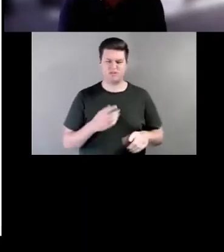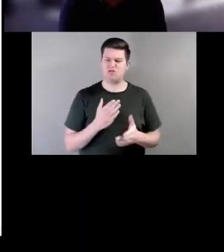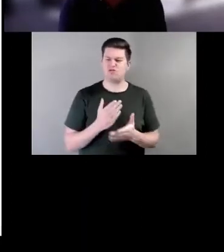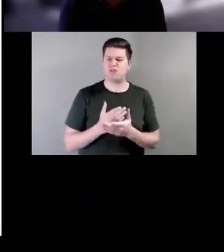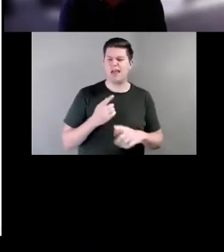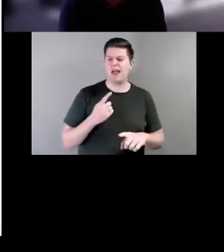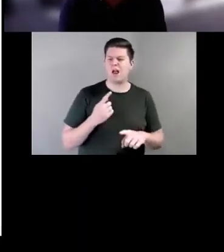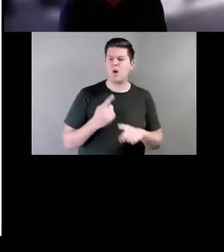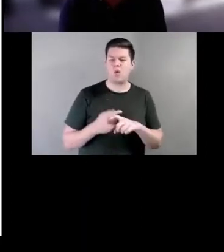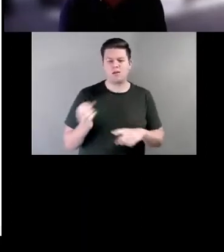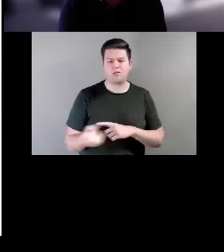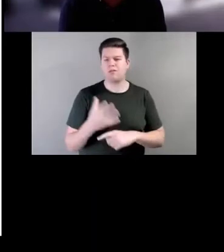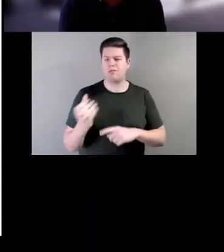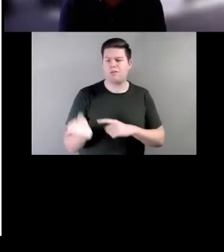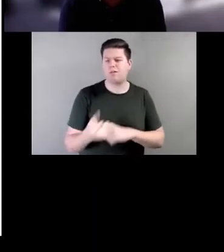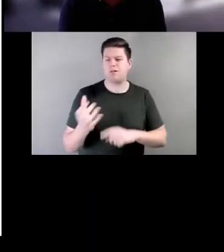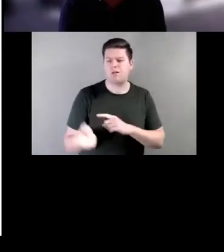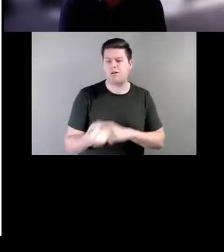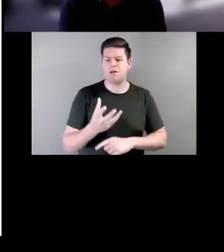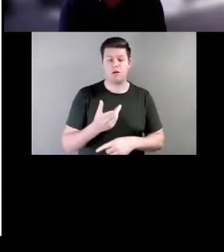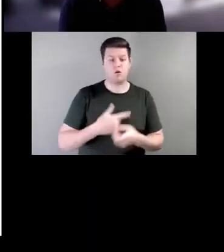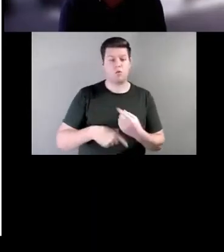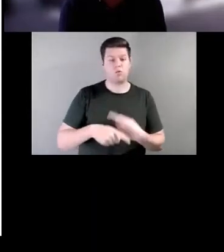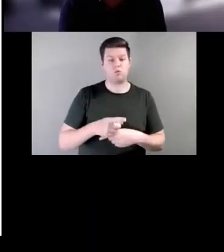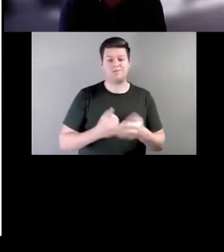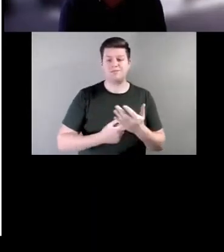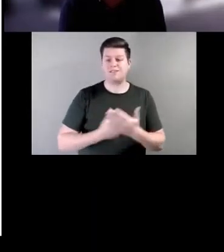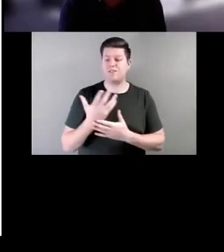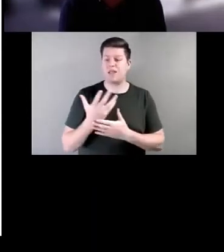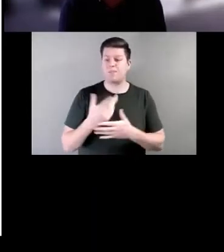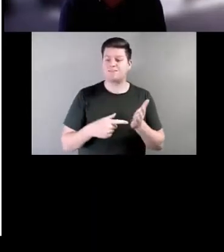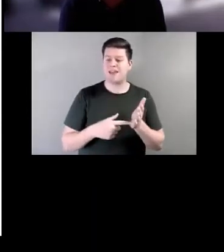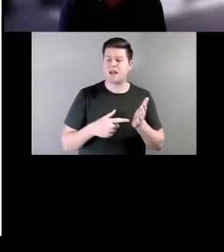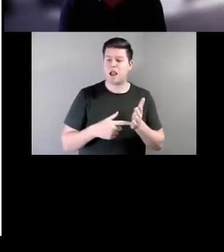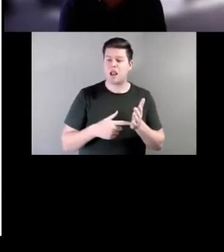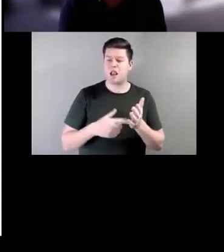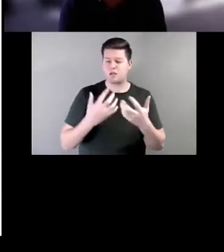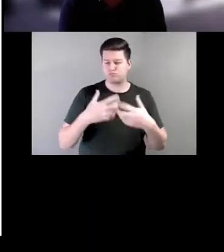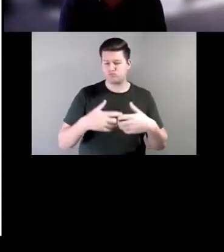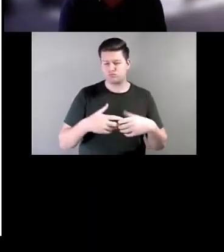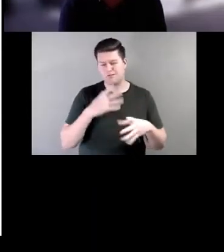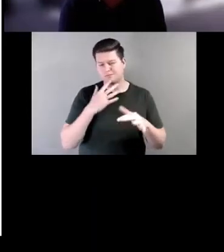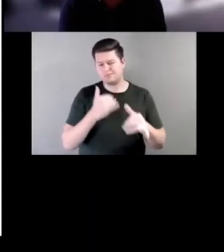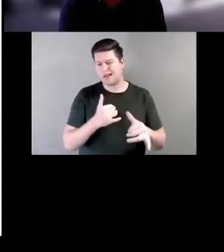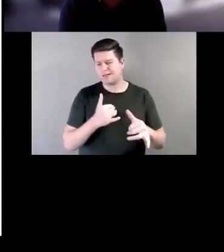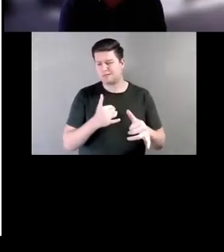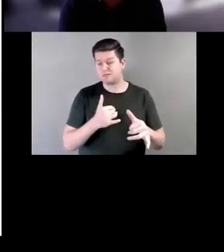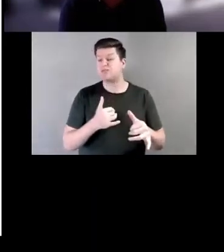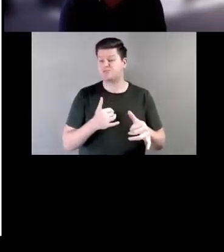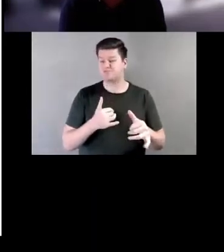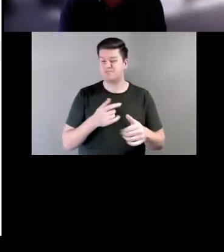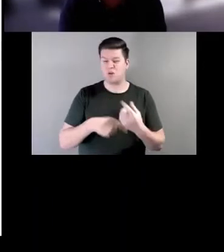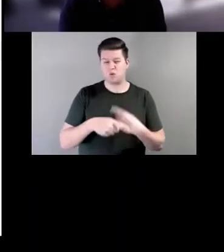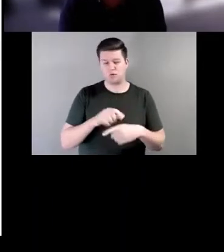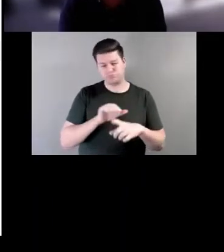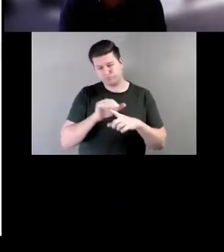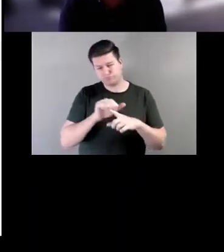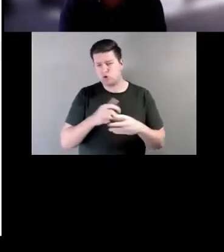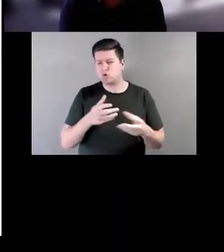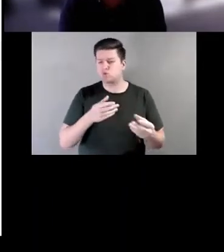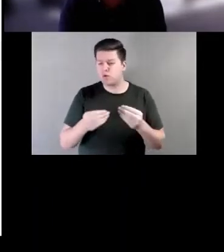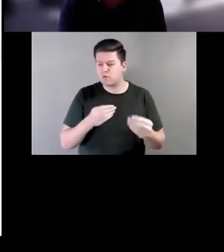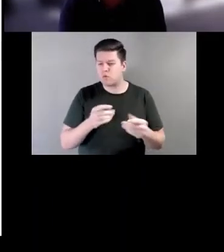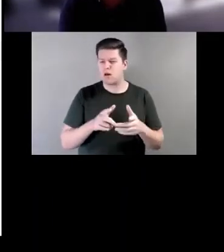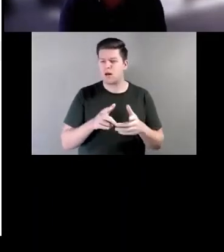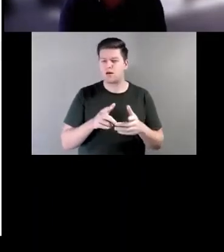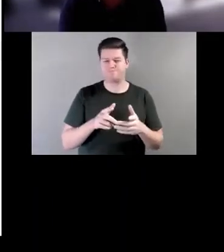developing the technical testing side of things. So developing the platform and testing the interfaces, the